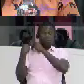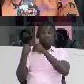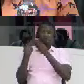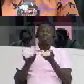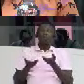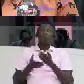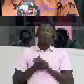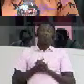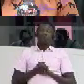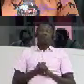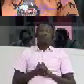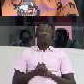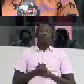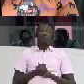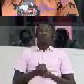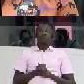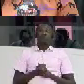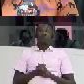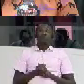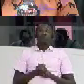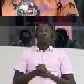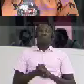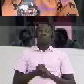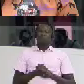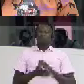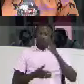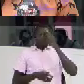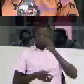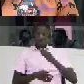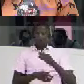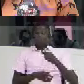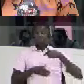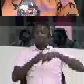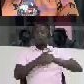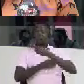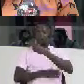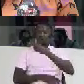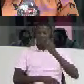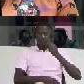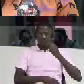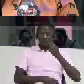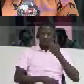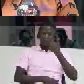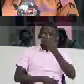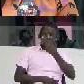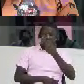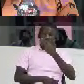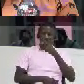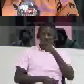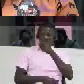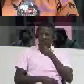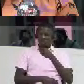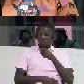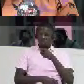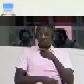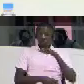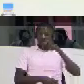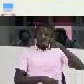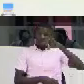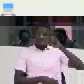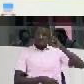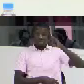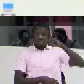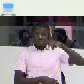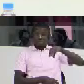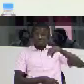Thank you. So in 2009, were you RSM at the Banjul Police Headquarters?